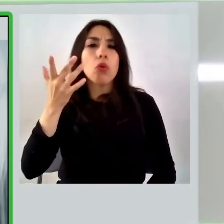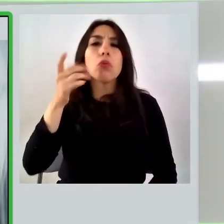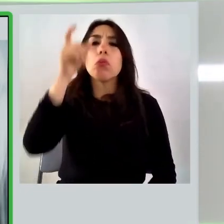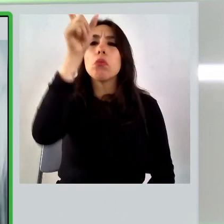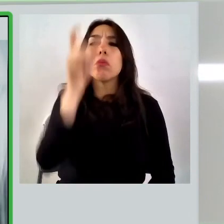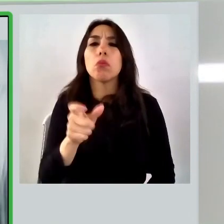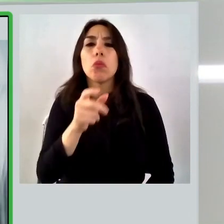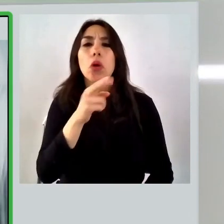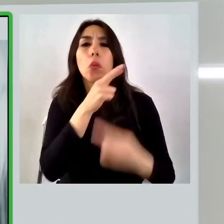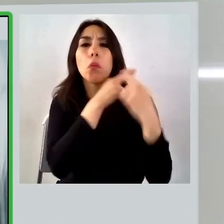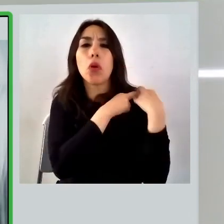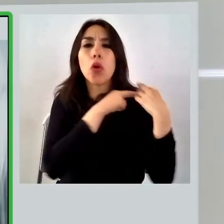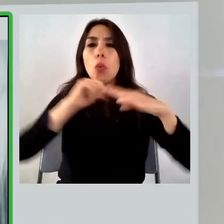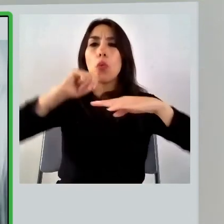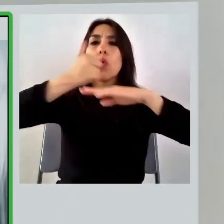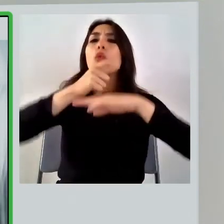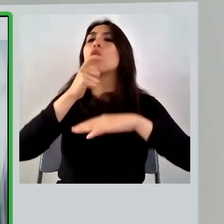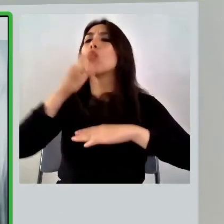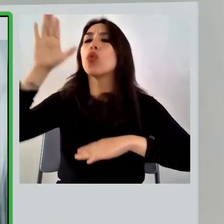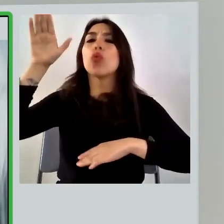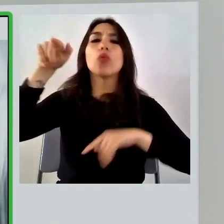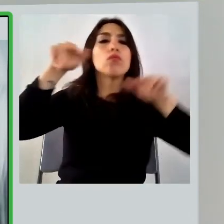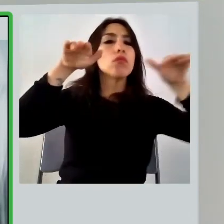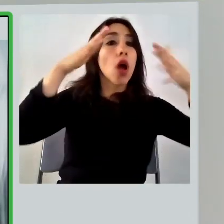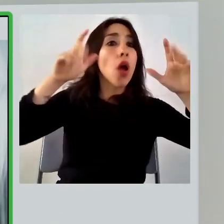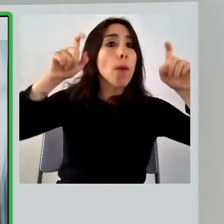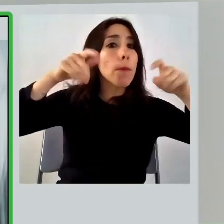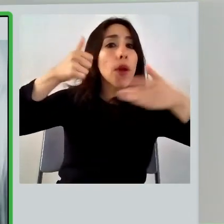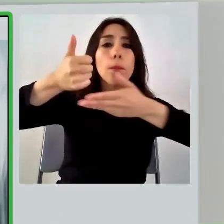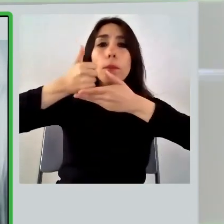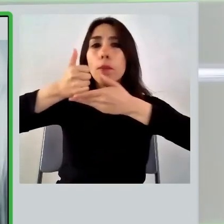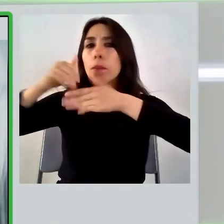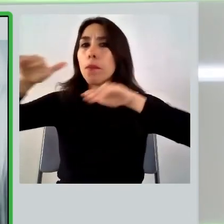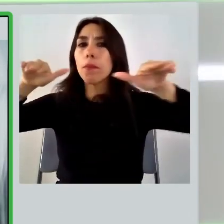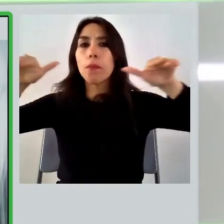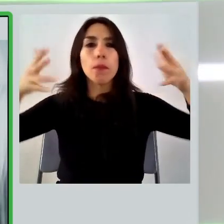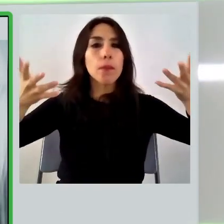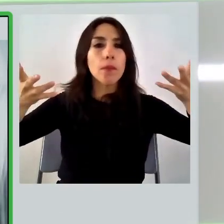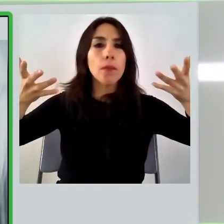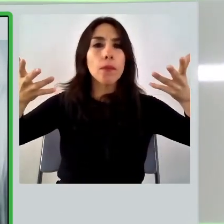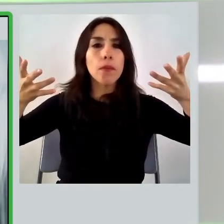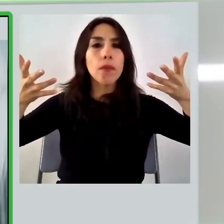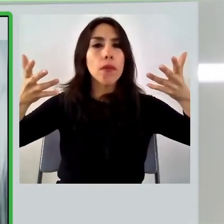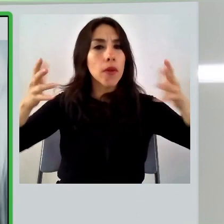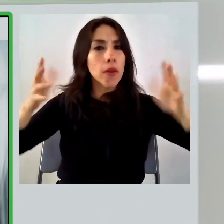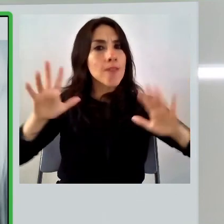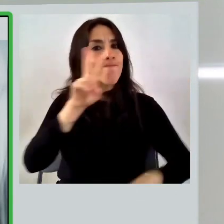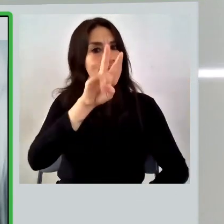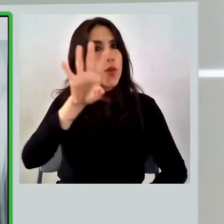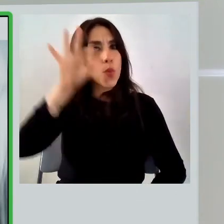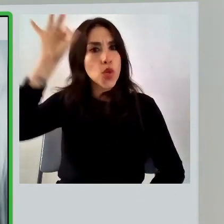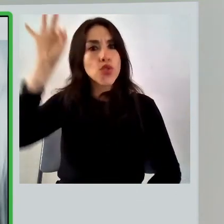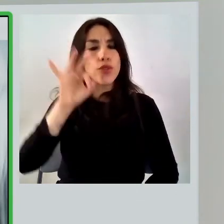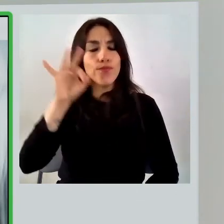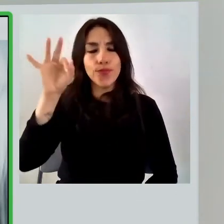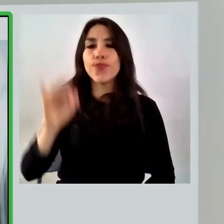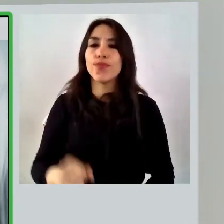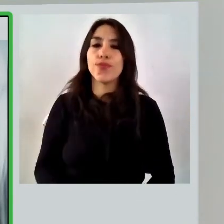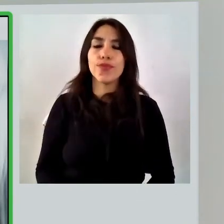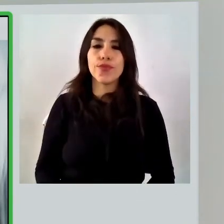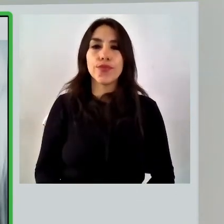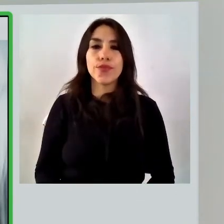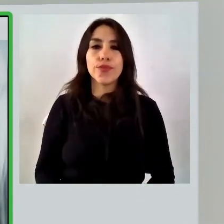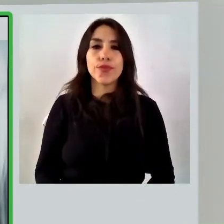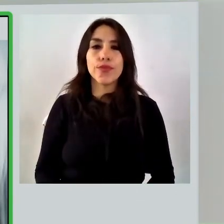Ultimately, it's just 24%, one in five employees with disabilities across Brazil, Argentina, and Spain,